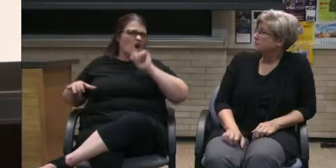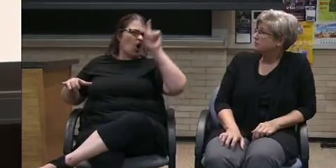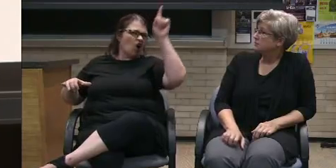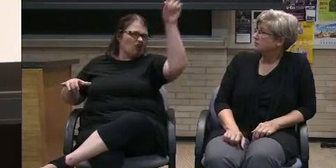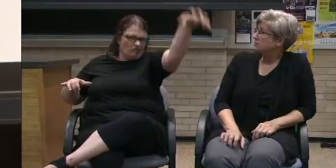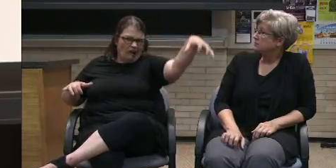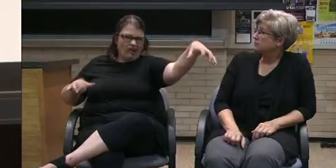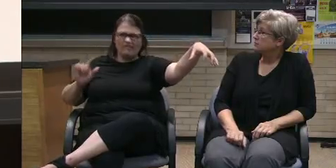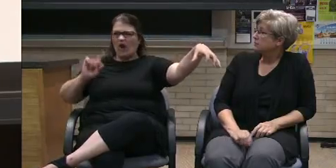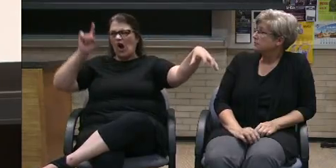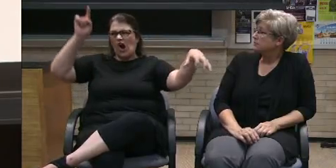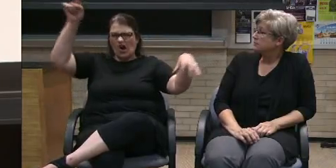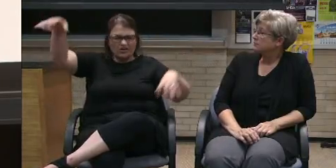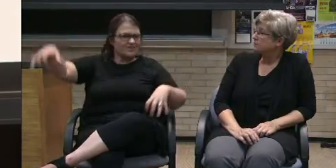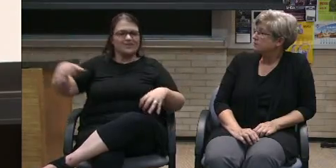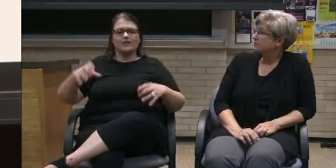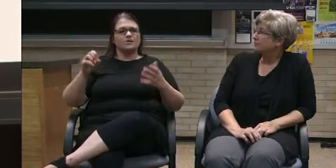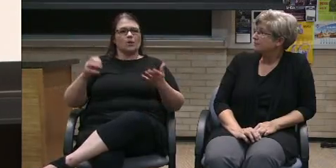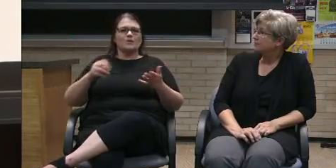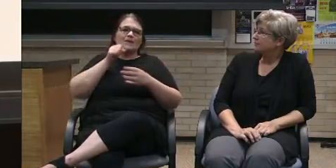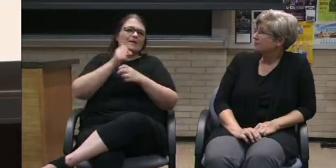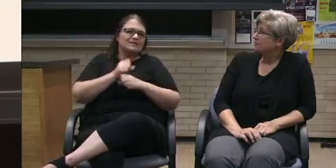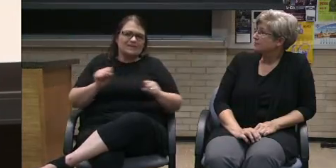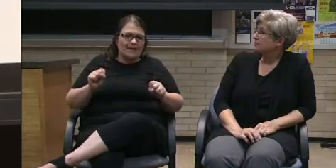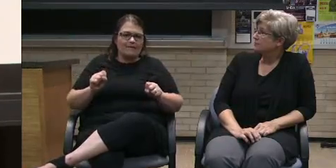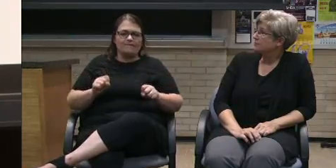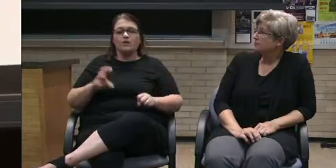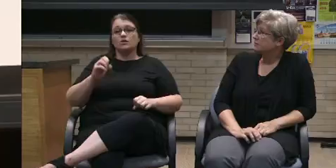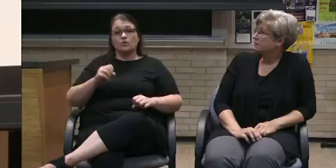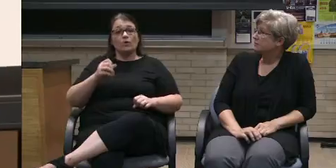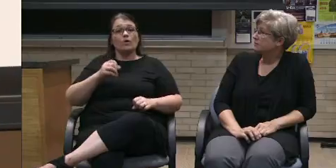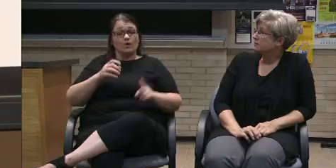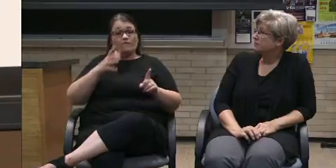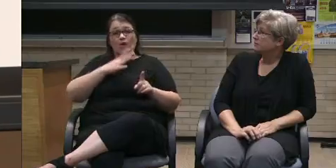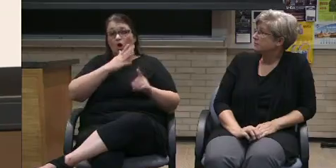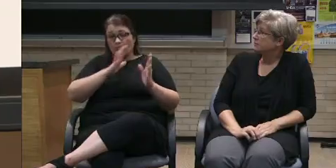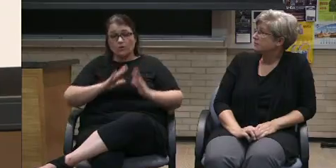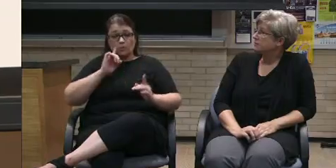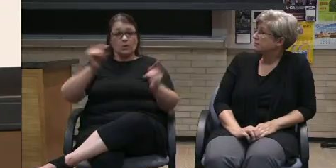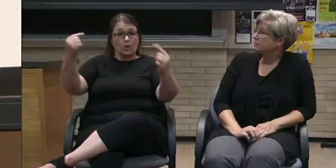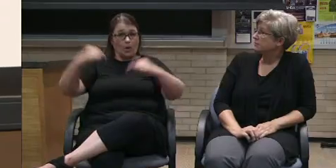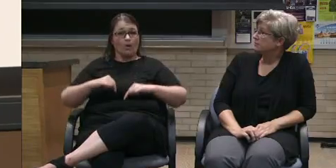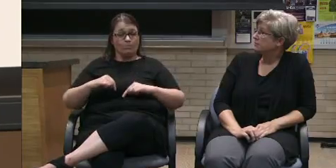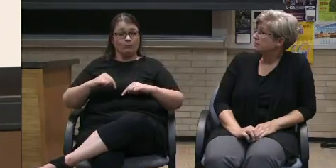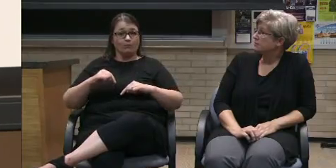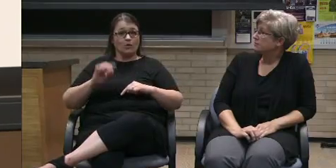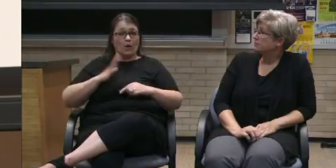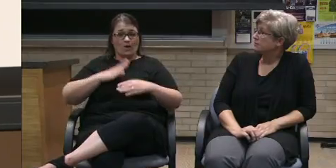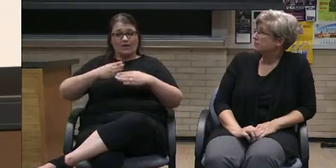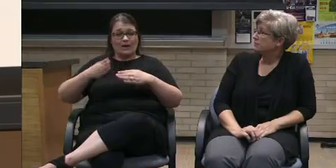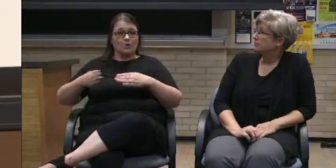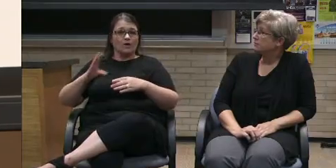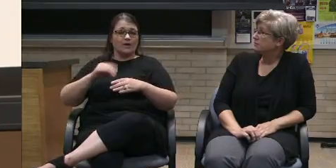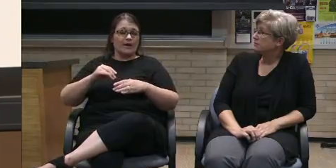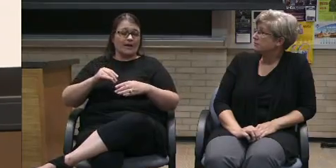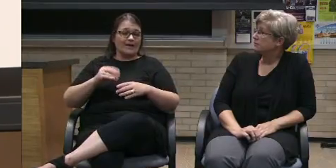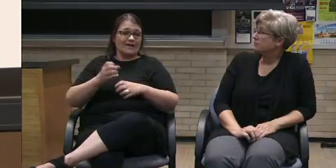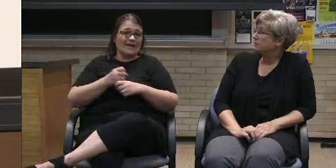kids into my neighborhood, driving a half an hour to come trick and treat, because out there, it is very